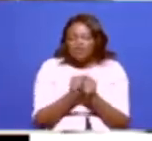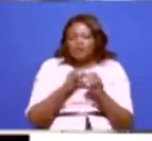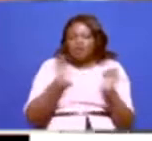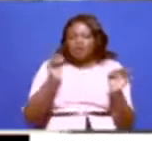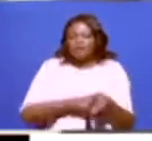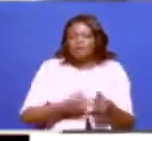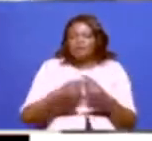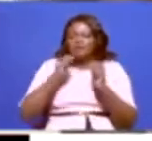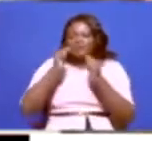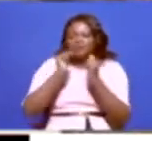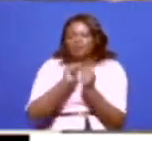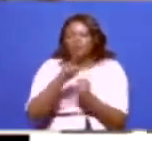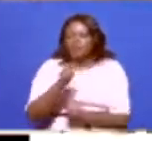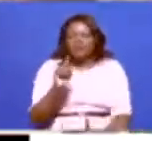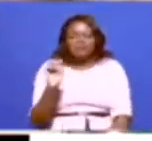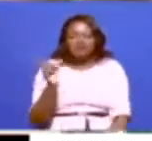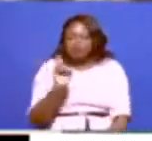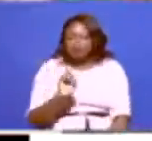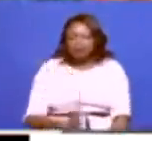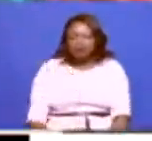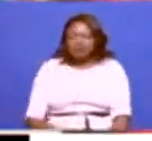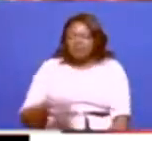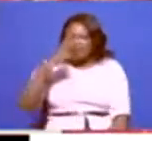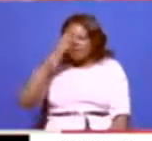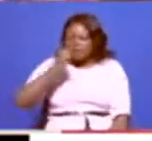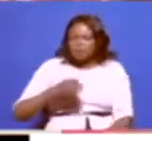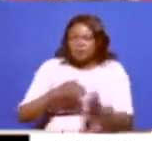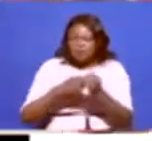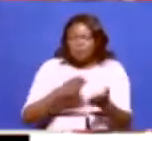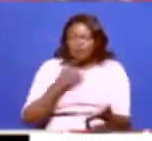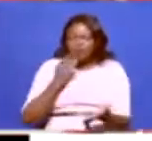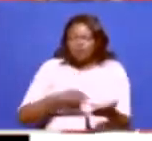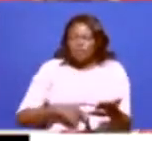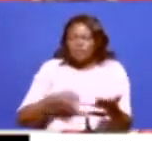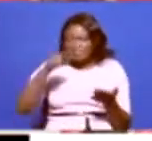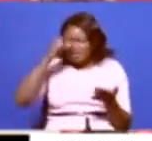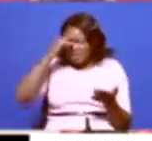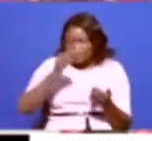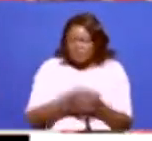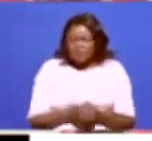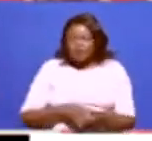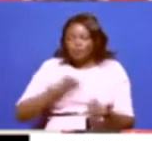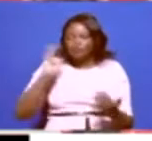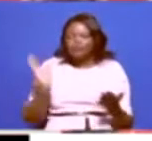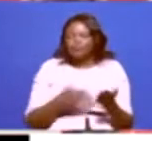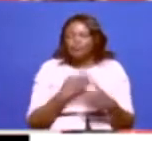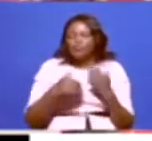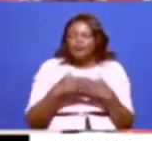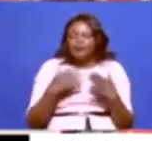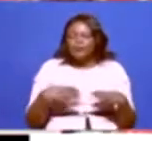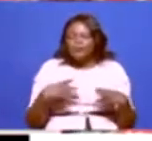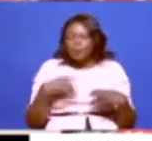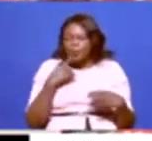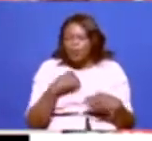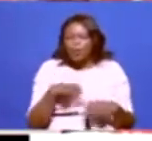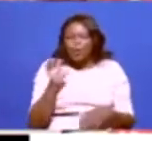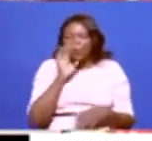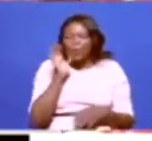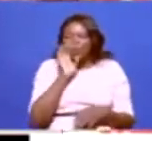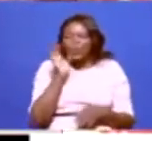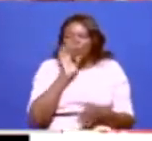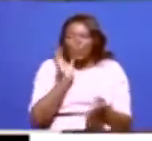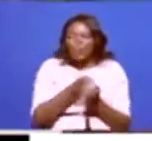Elsewhere, a section of Kajiado leaders want the government to crack the whip on warmongers. The leaders said there should be no room for